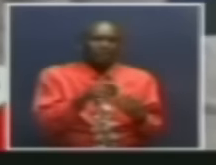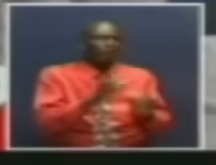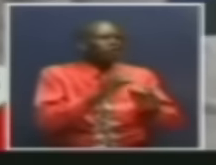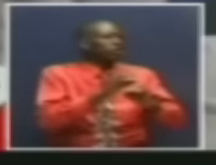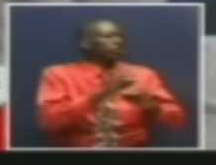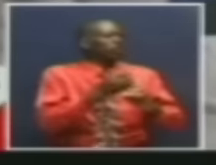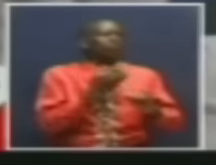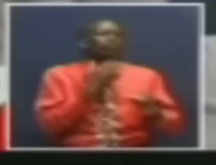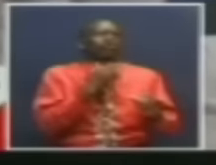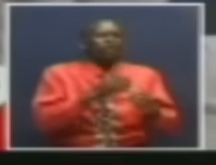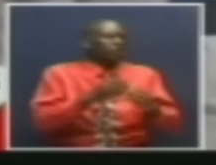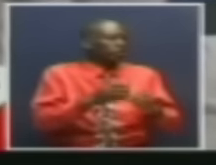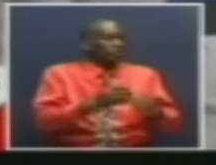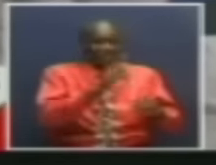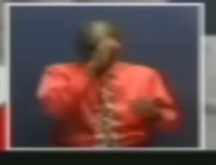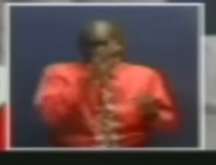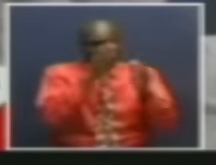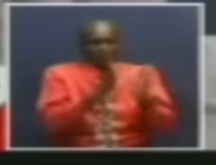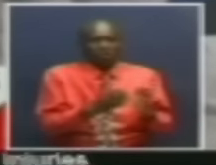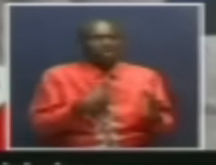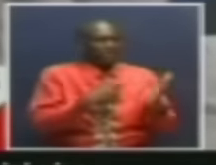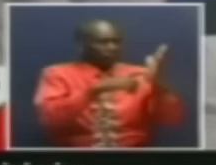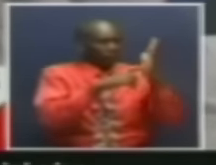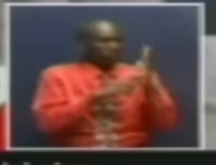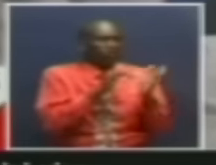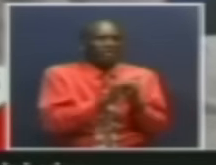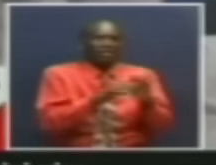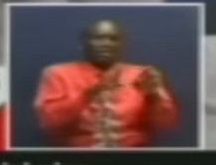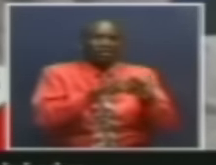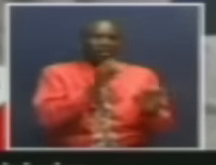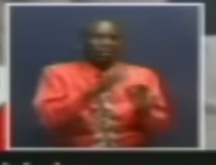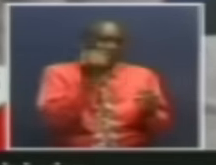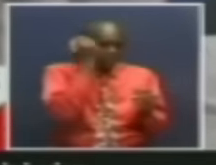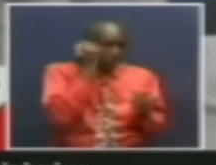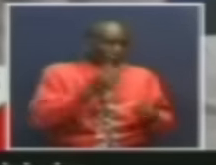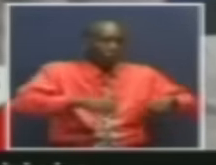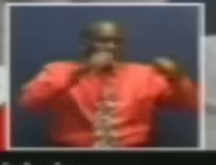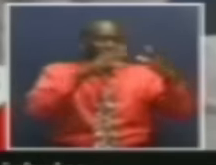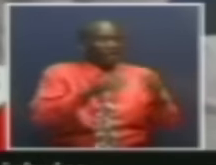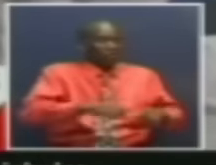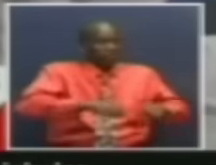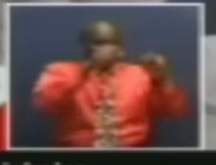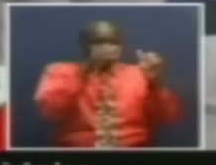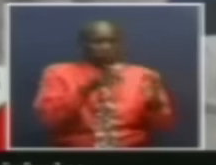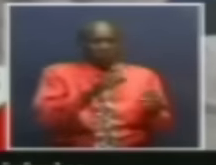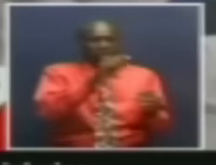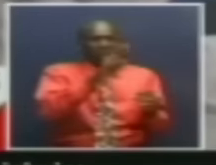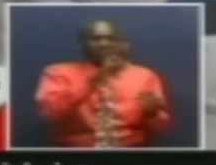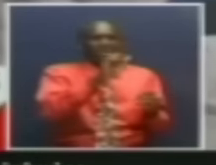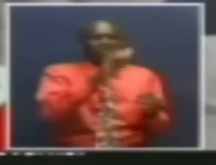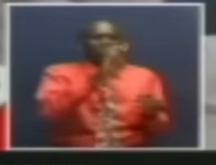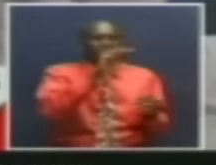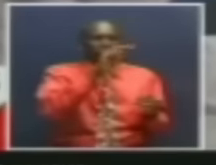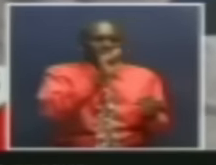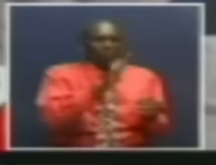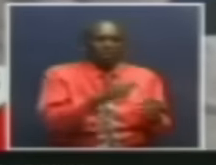no-nonsense person. He has demonstrated that even if you're a judicial officer, and he was chairing that tribunal, he will continue